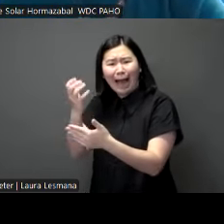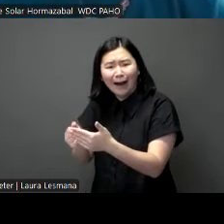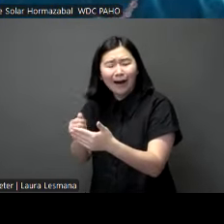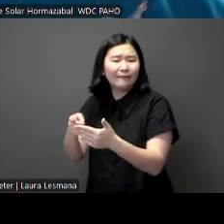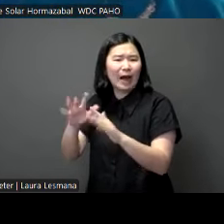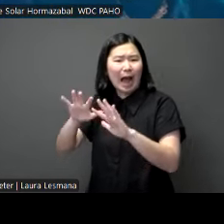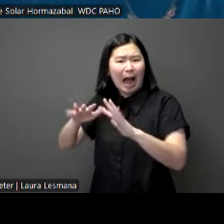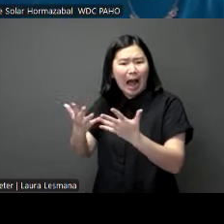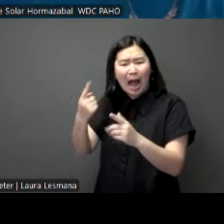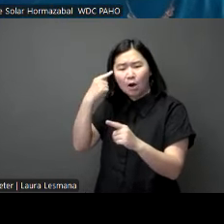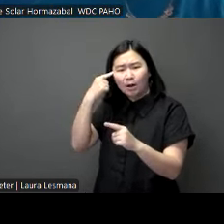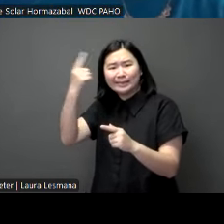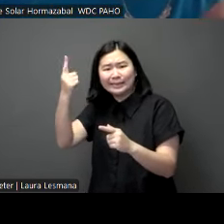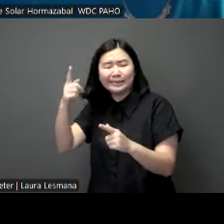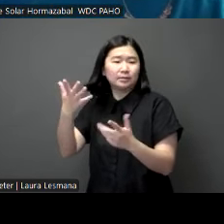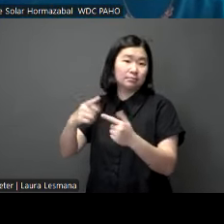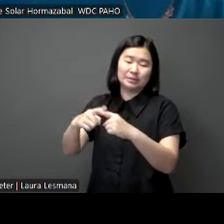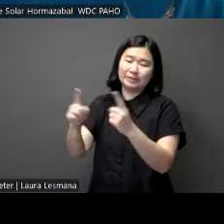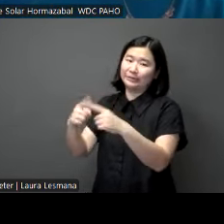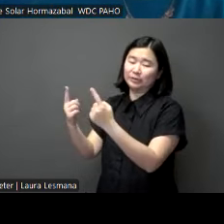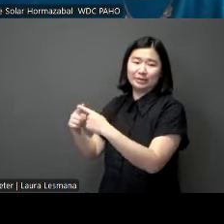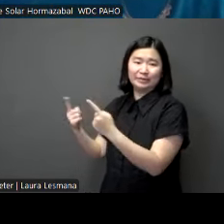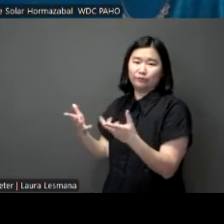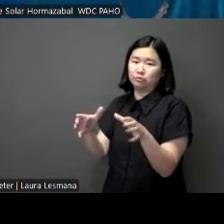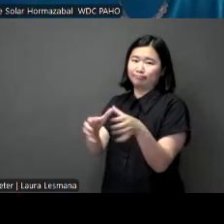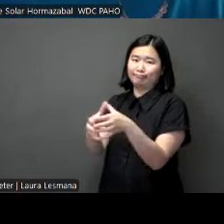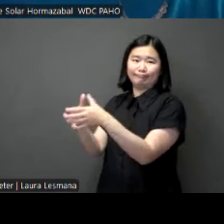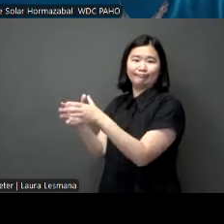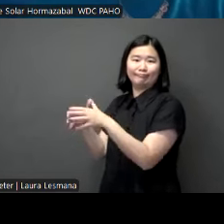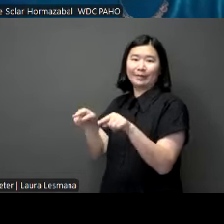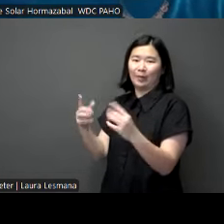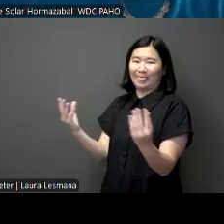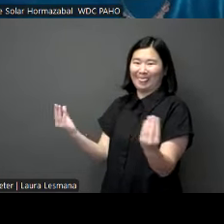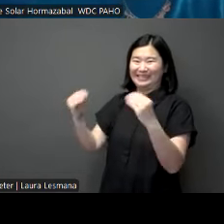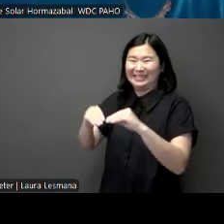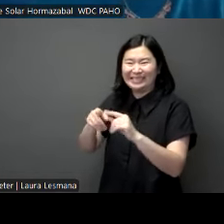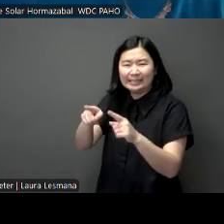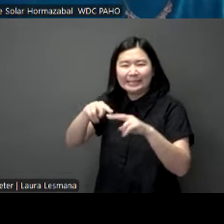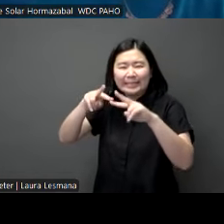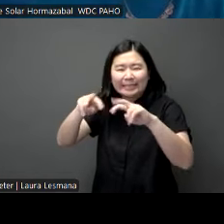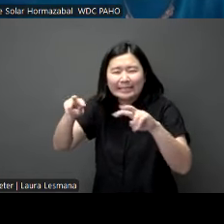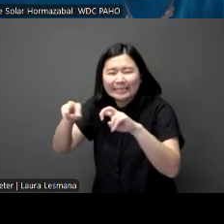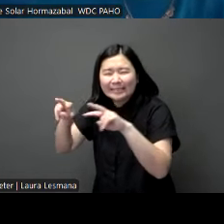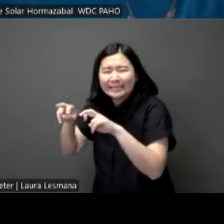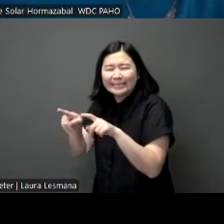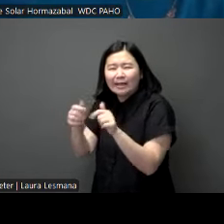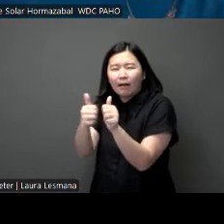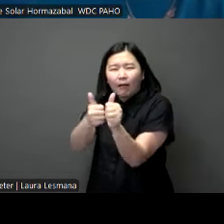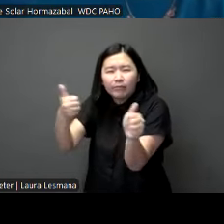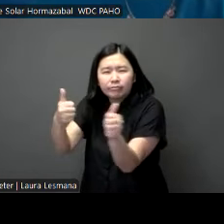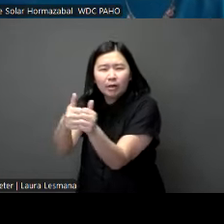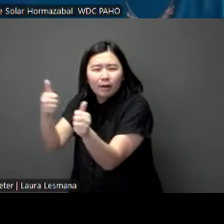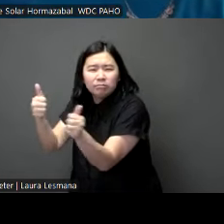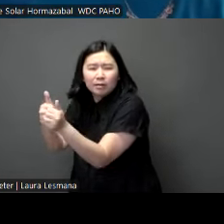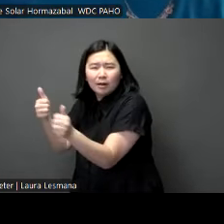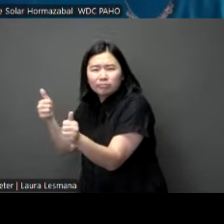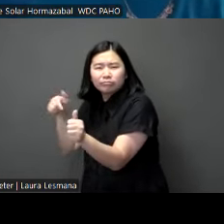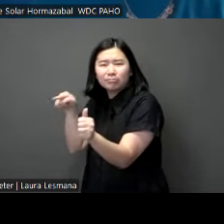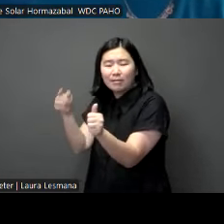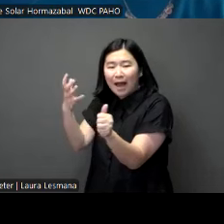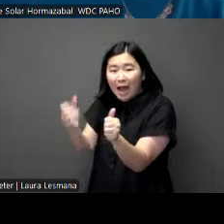certain areas of the strategy, maybe in certain actions are part of the program, but you need to identify these groups. And with this, we try